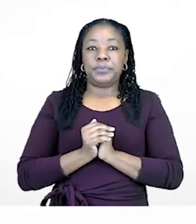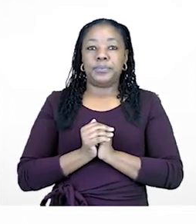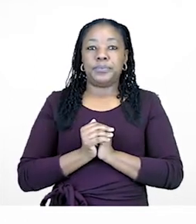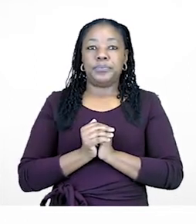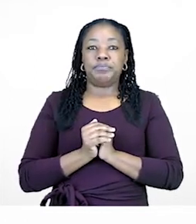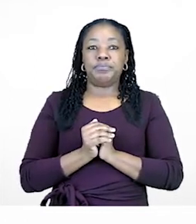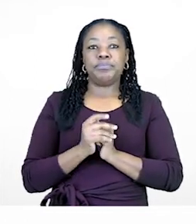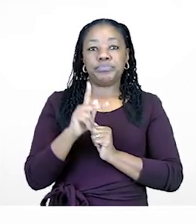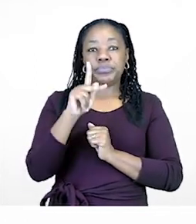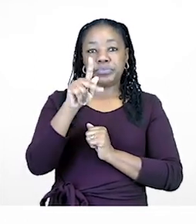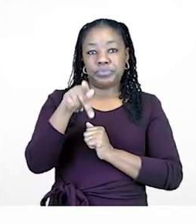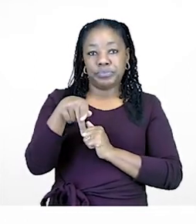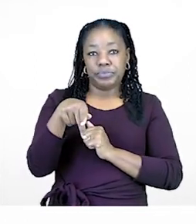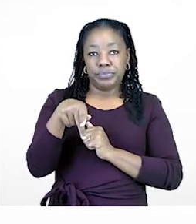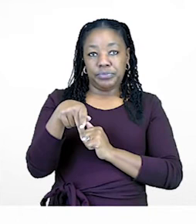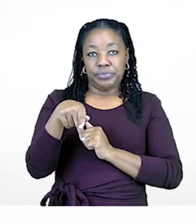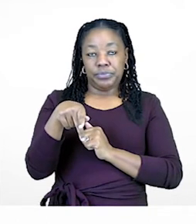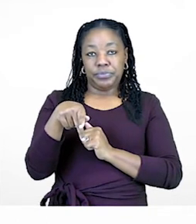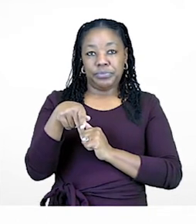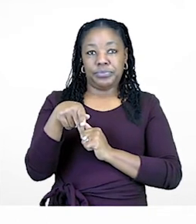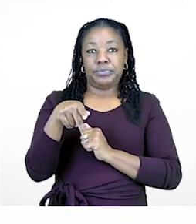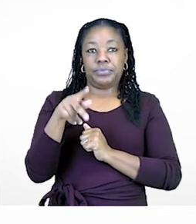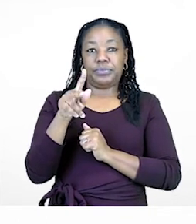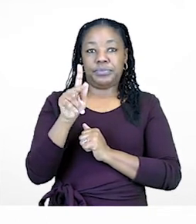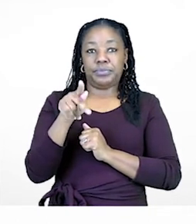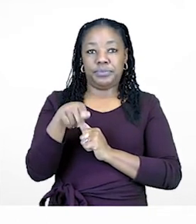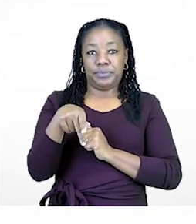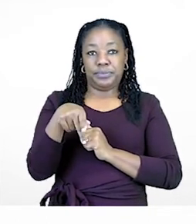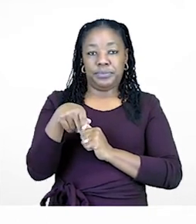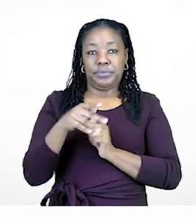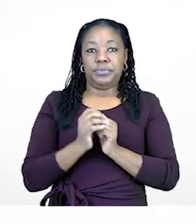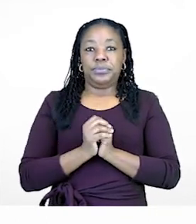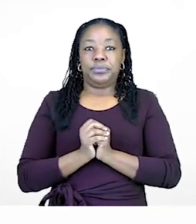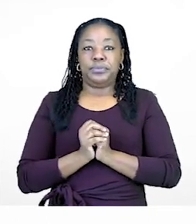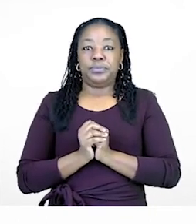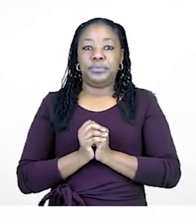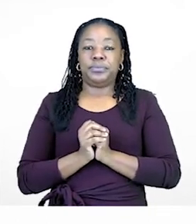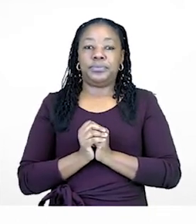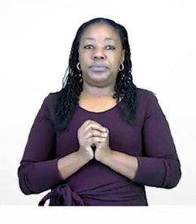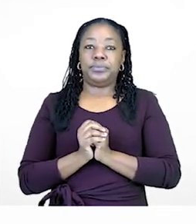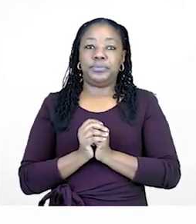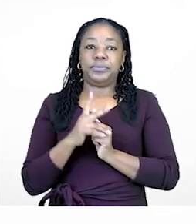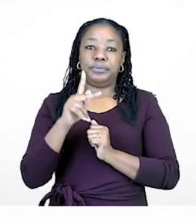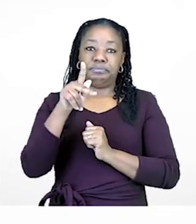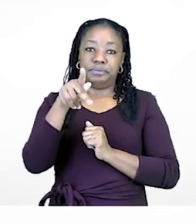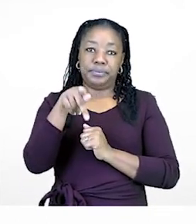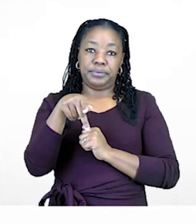say P. Again, P. One more time,